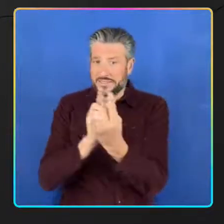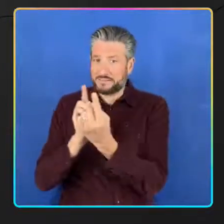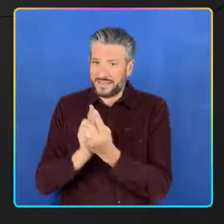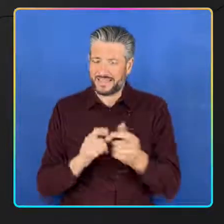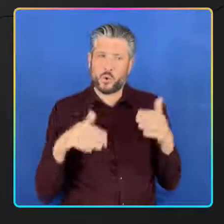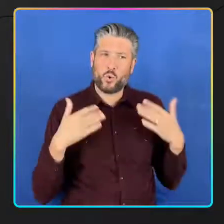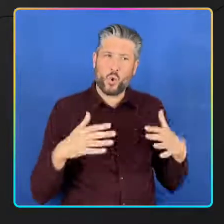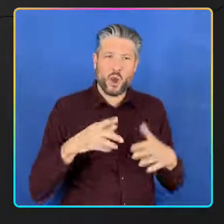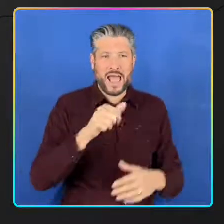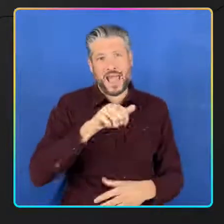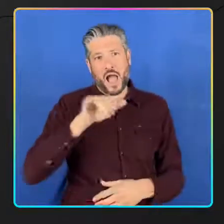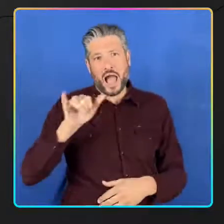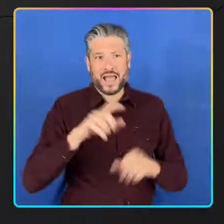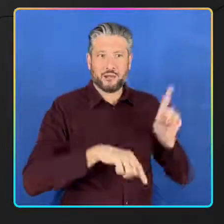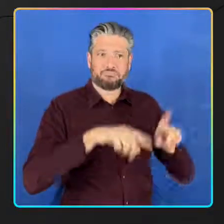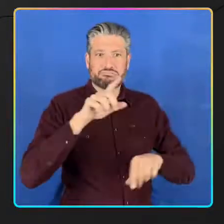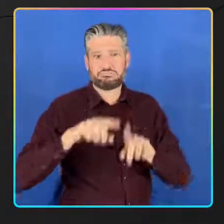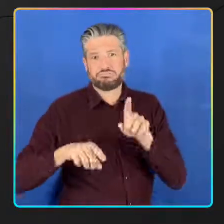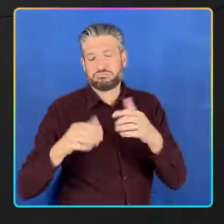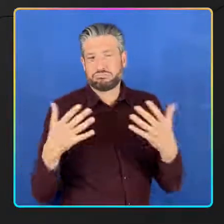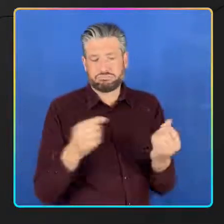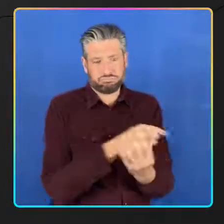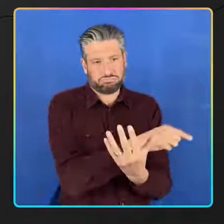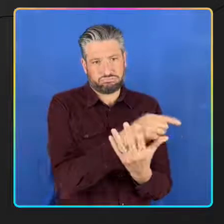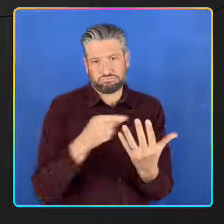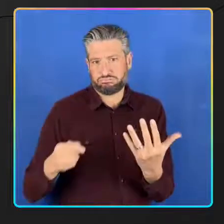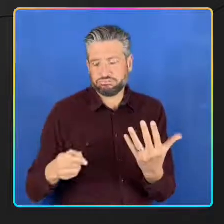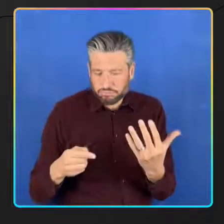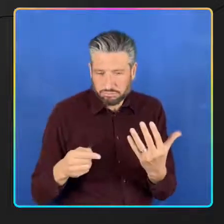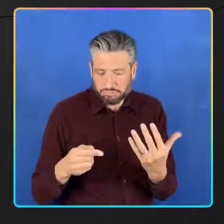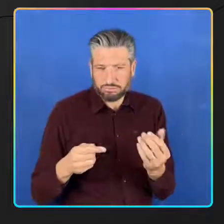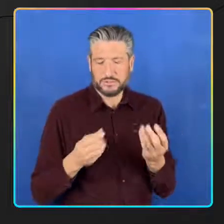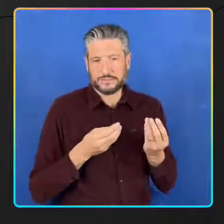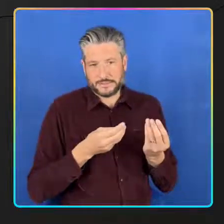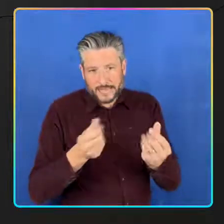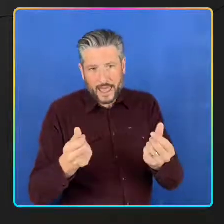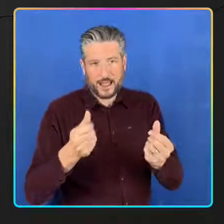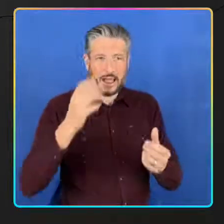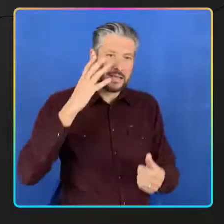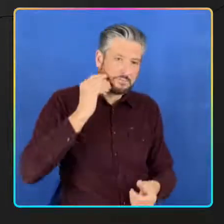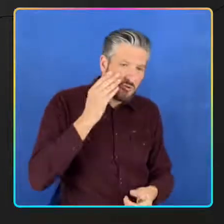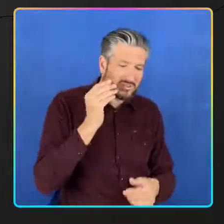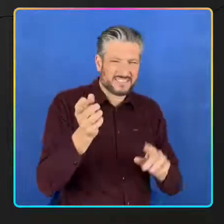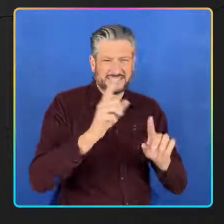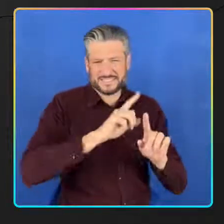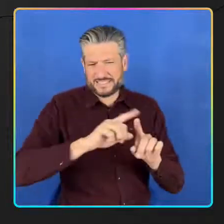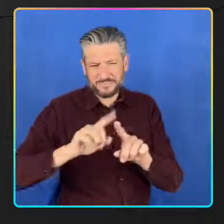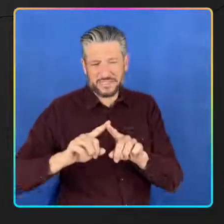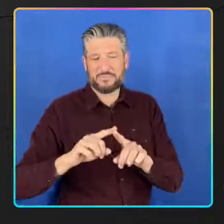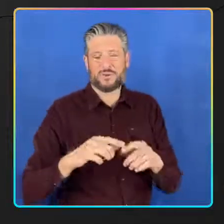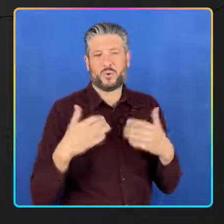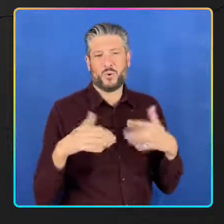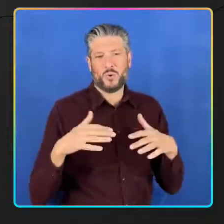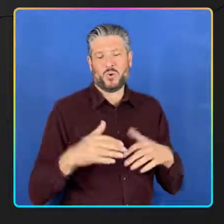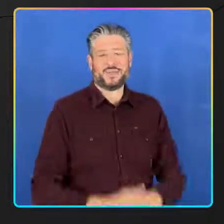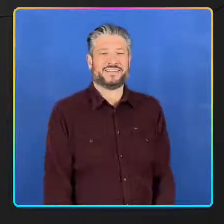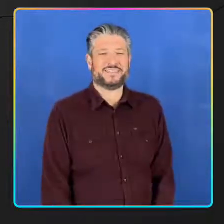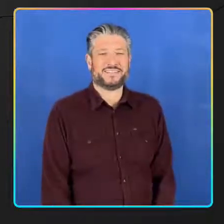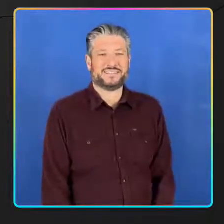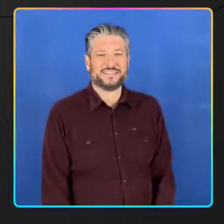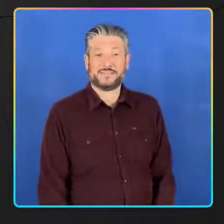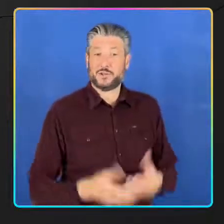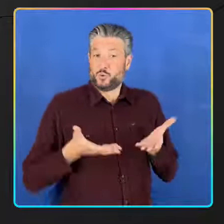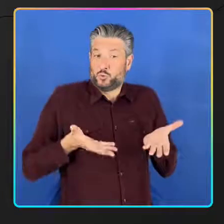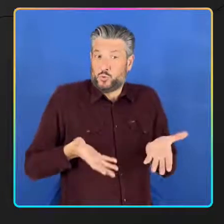From pre-sales and consultancy to creating the deep neural networks itself and running them in production. So in this show